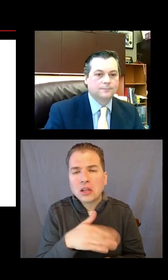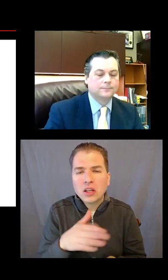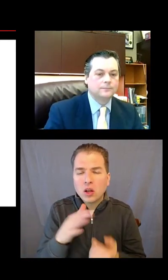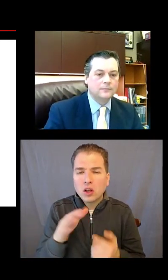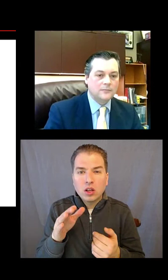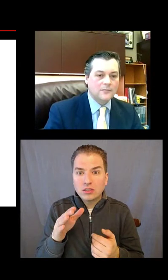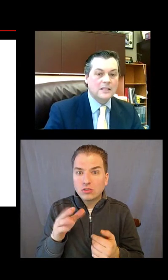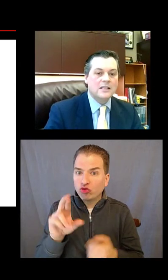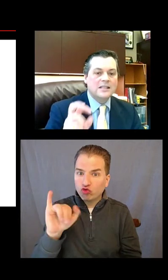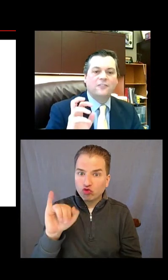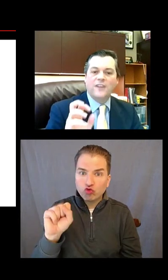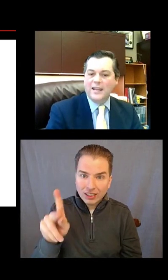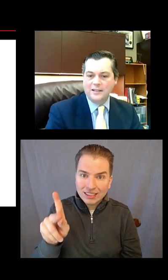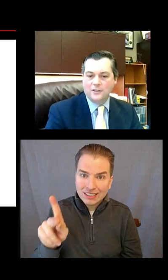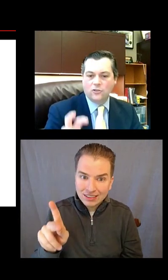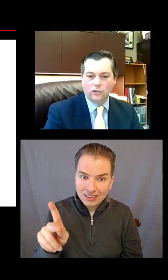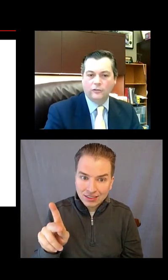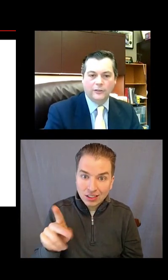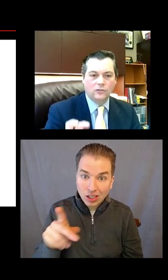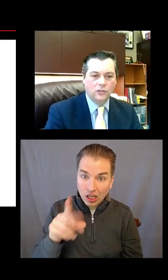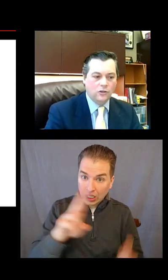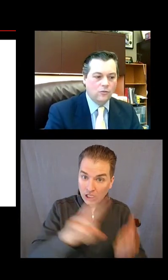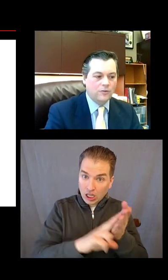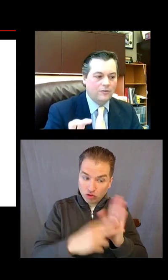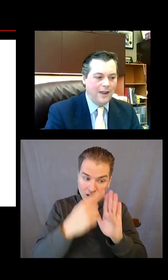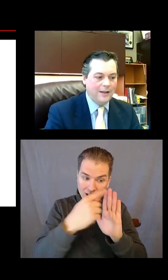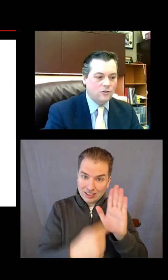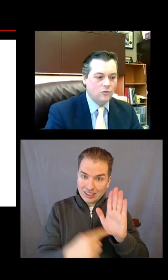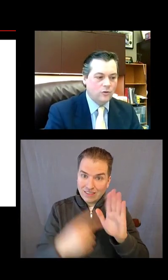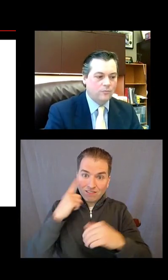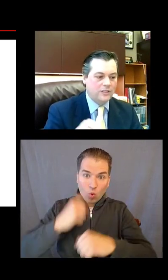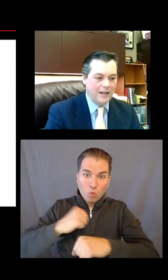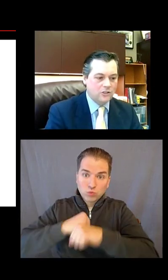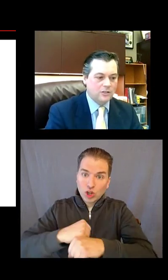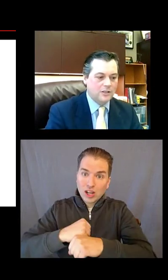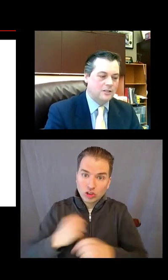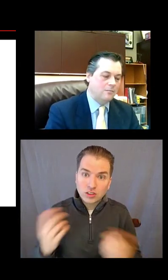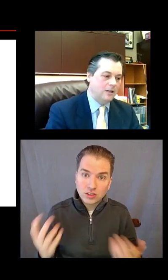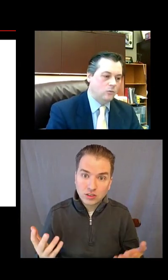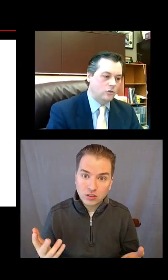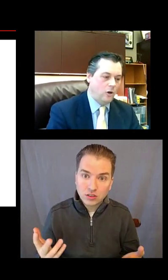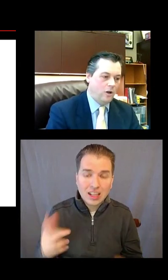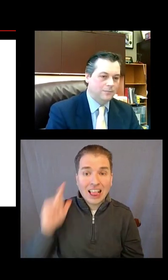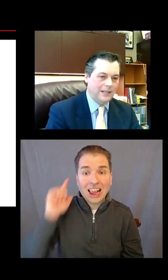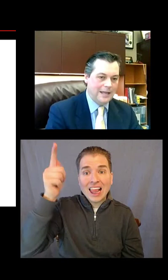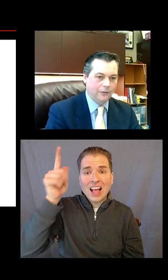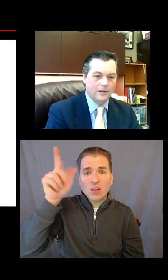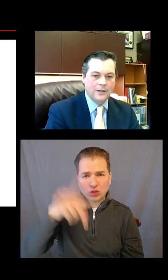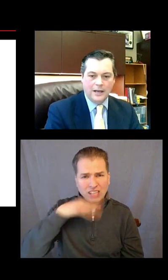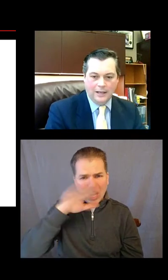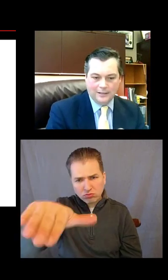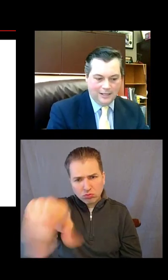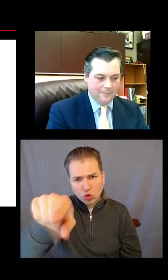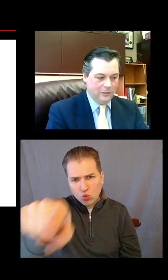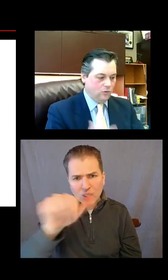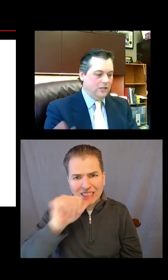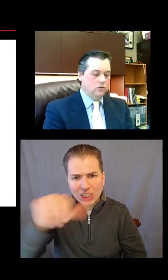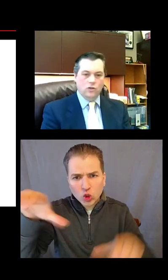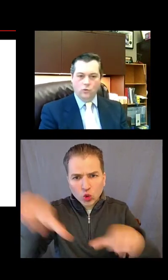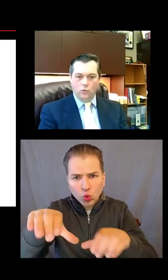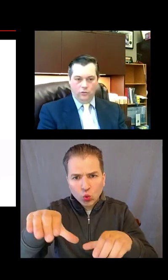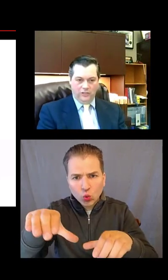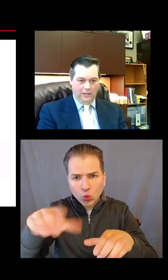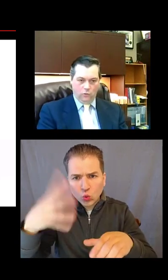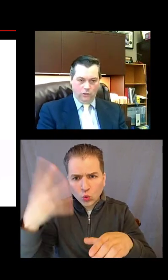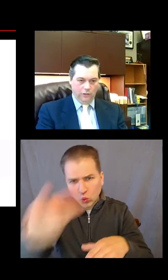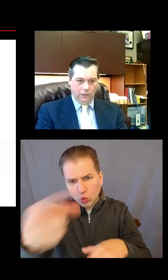all. Defining the service too provides you with protection that somebody will show up later and claim that you didn't